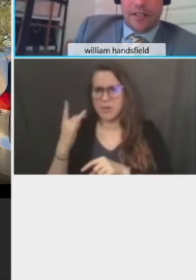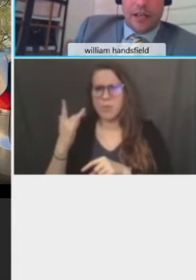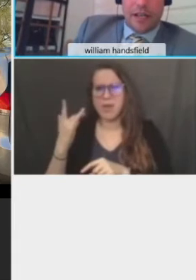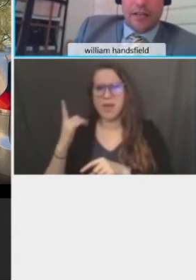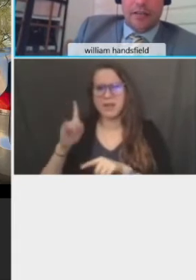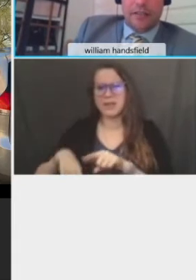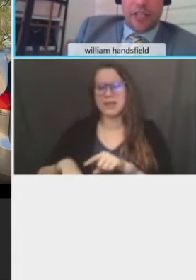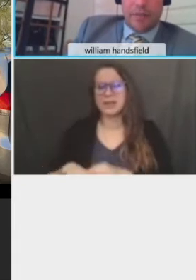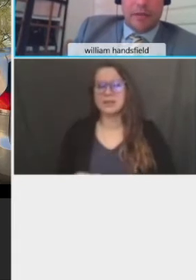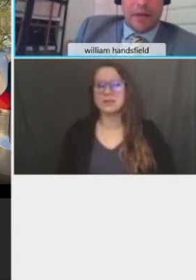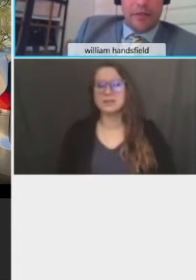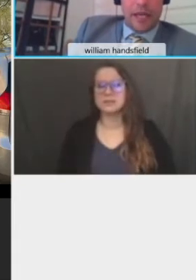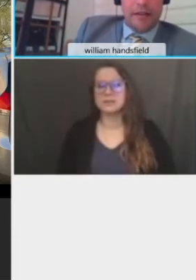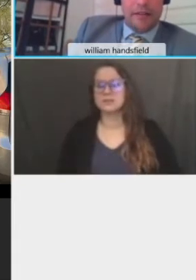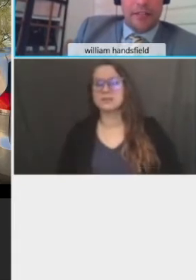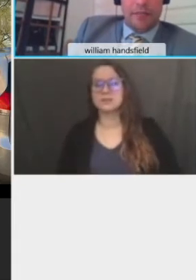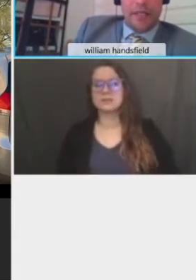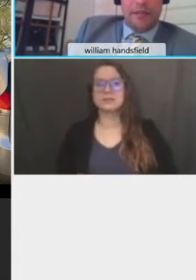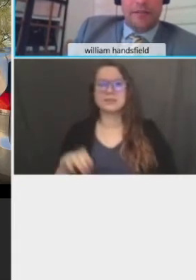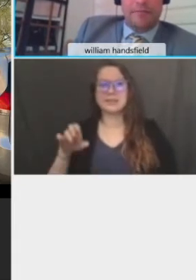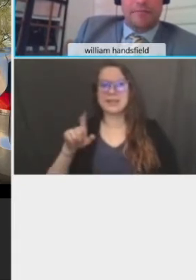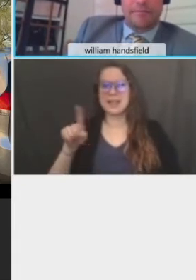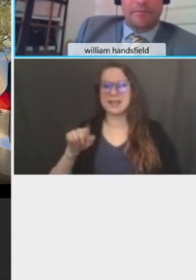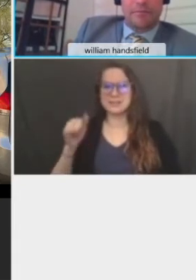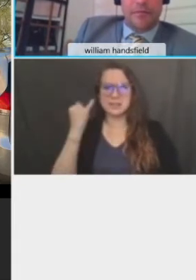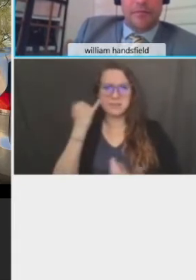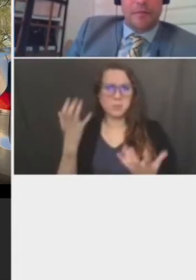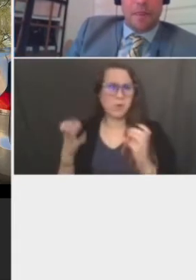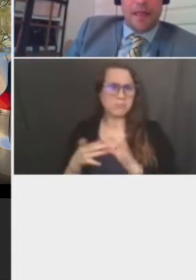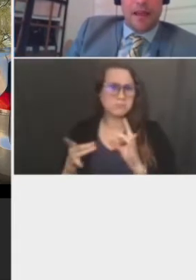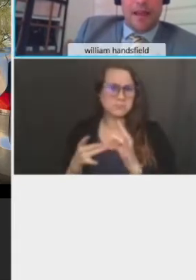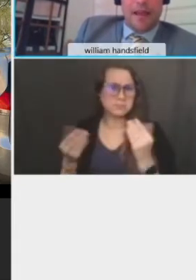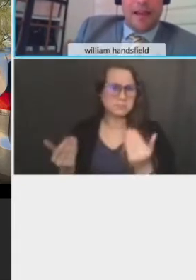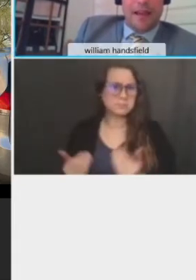to chime in about that a little bit.